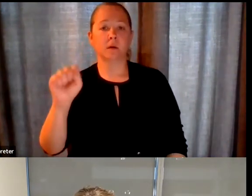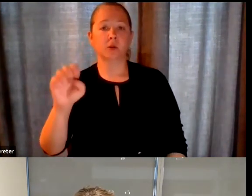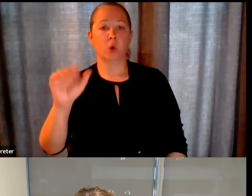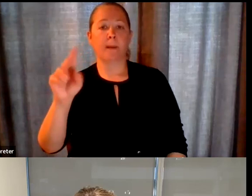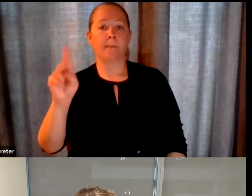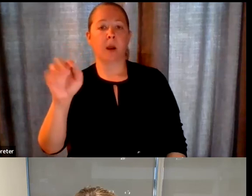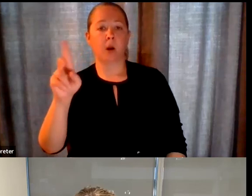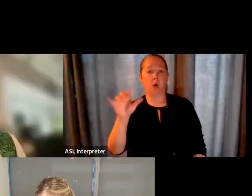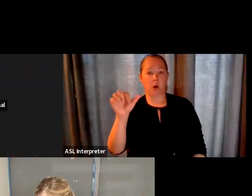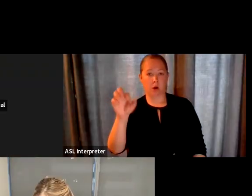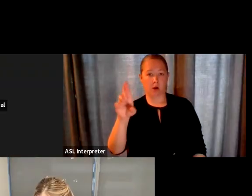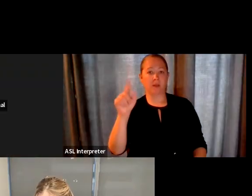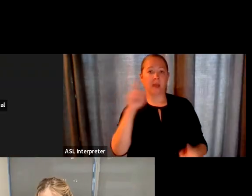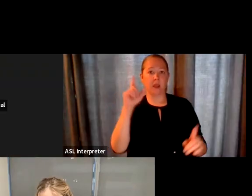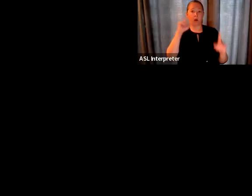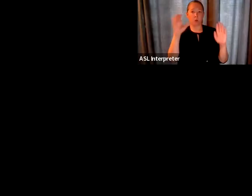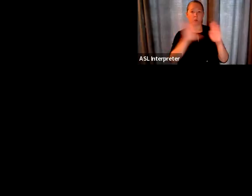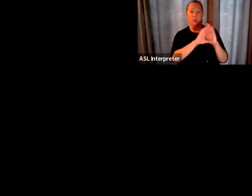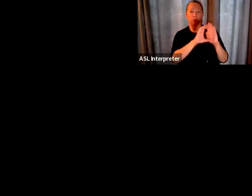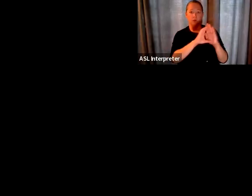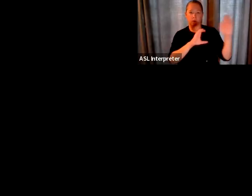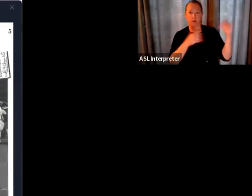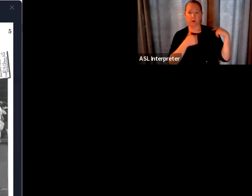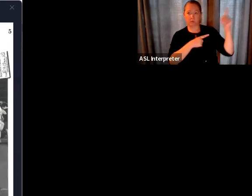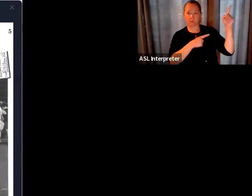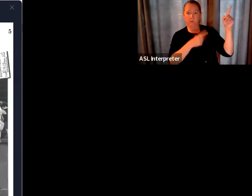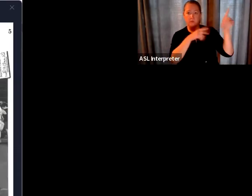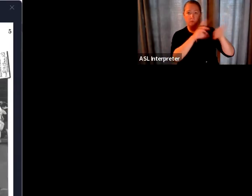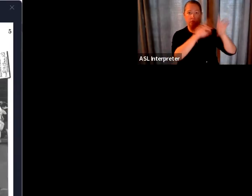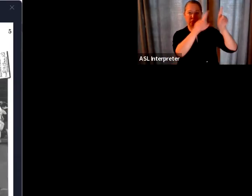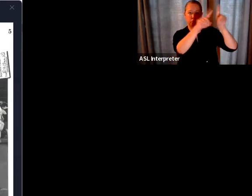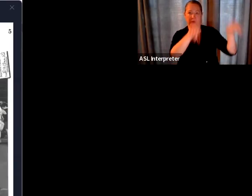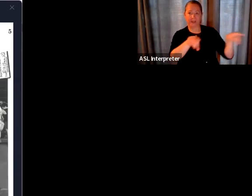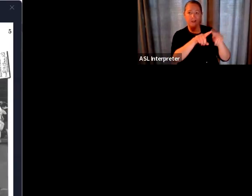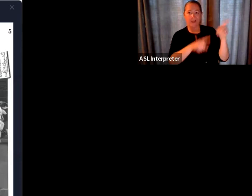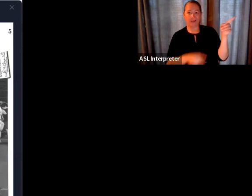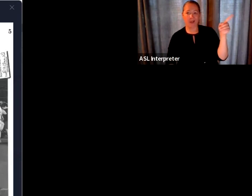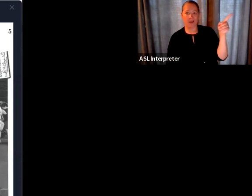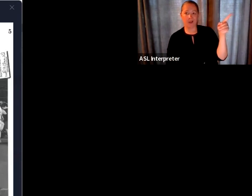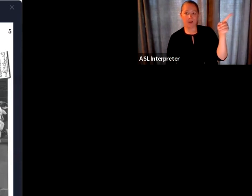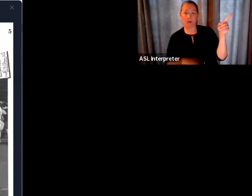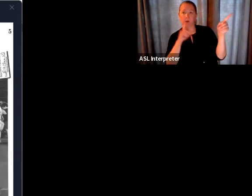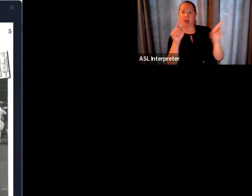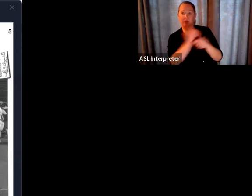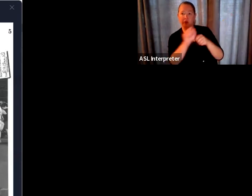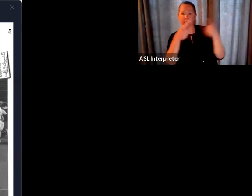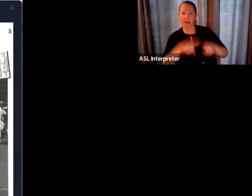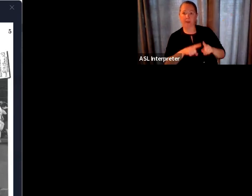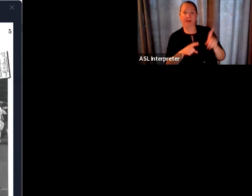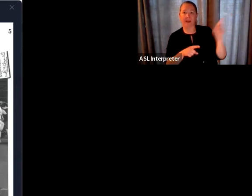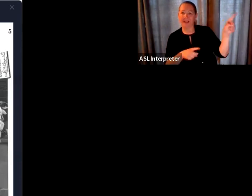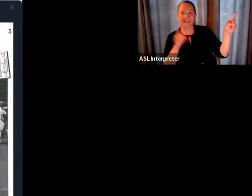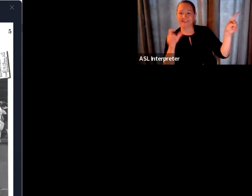actually happened, which I think we can put up on the screen. Right, so this is what happened. This is not a personal and